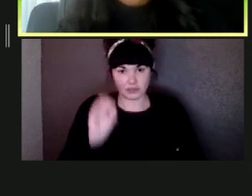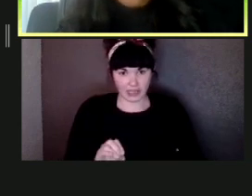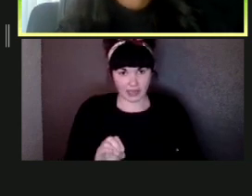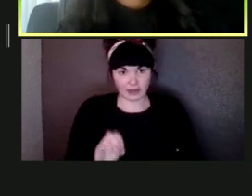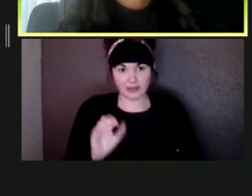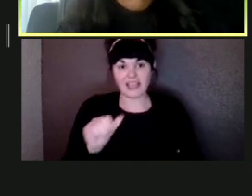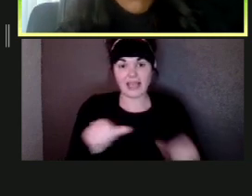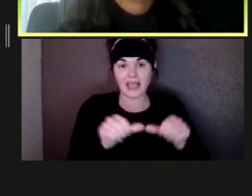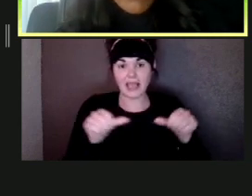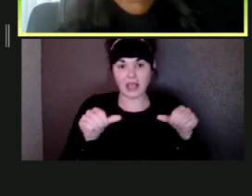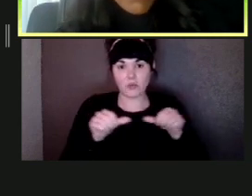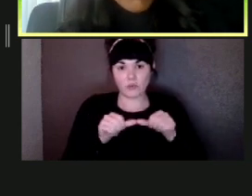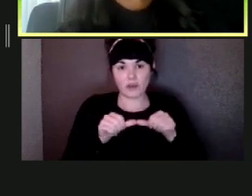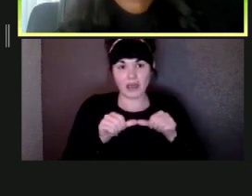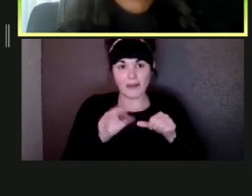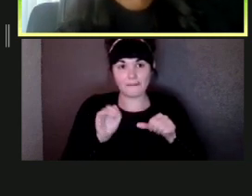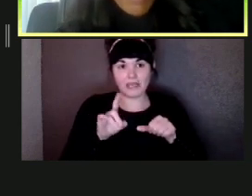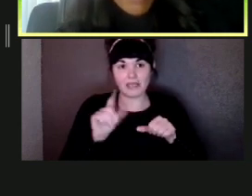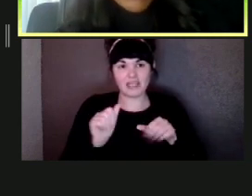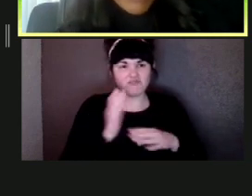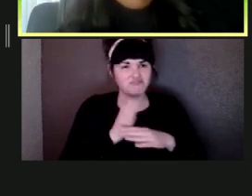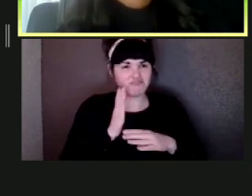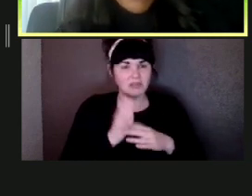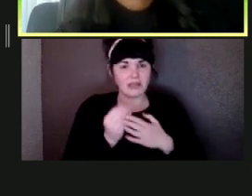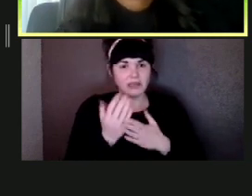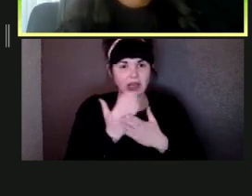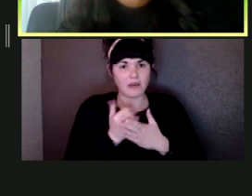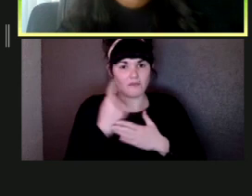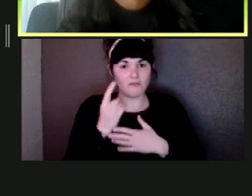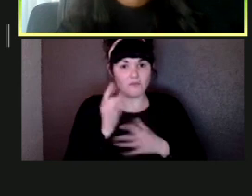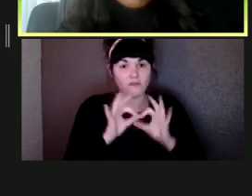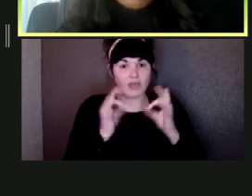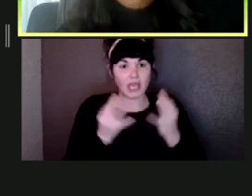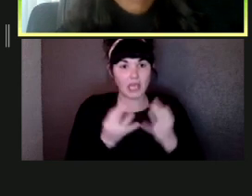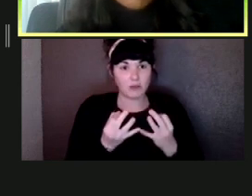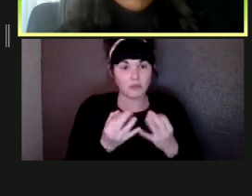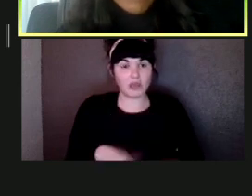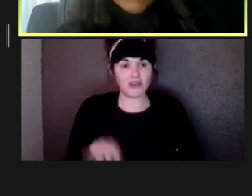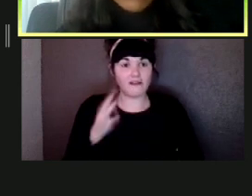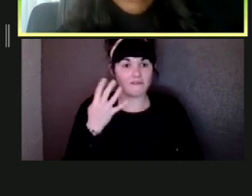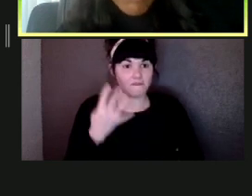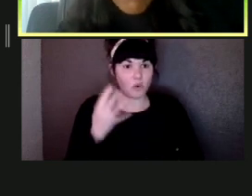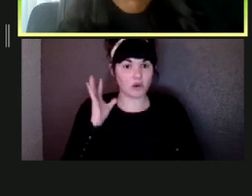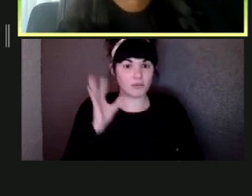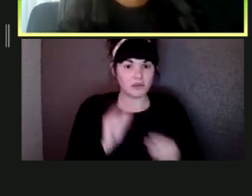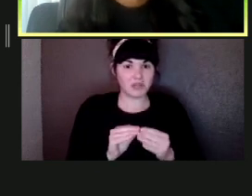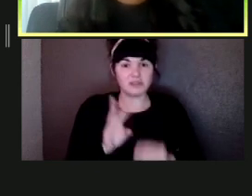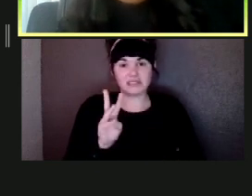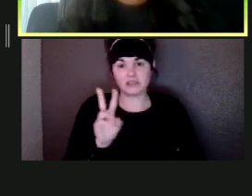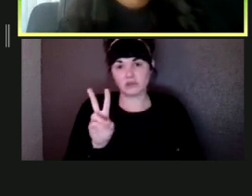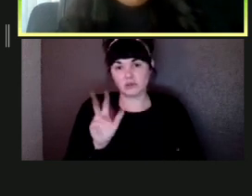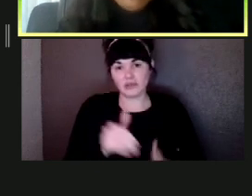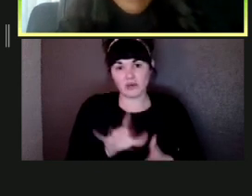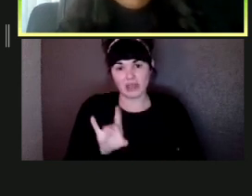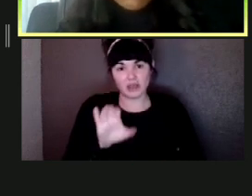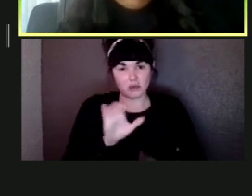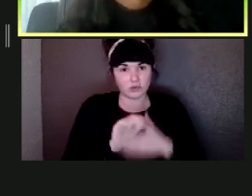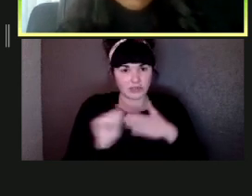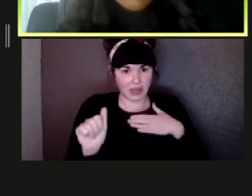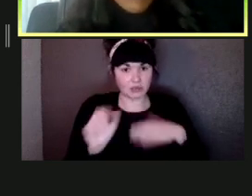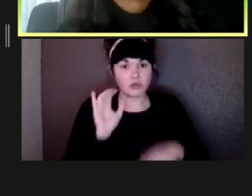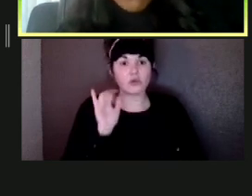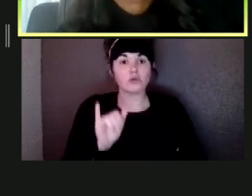for a family of four, uh, AMI, 80% AMI will be about $62,800. Um, so these families have